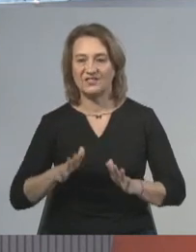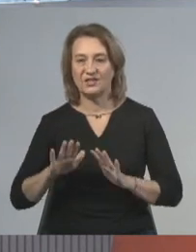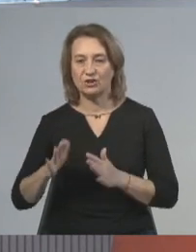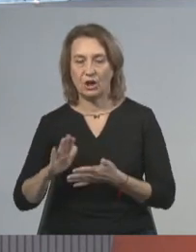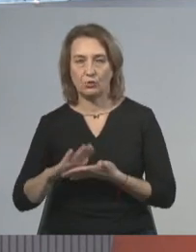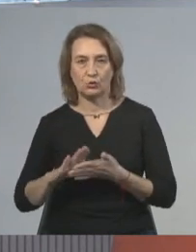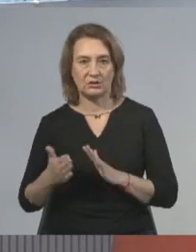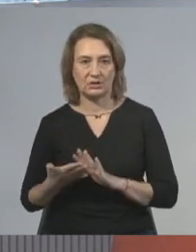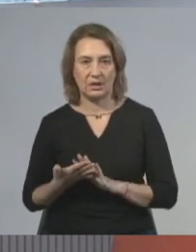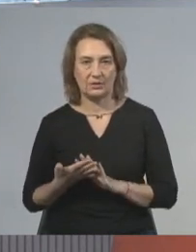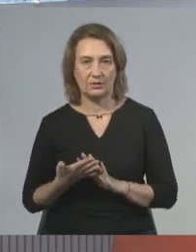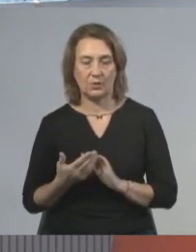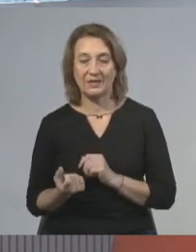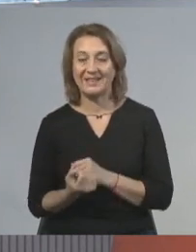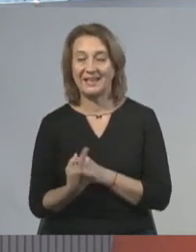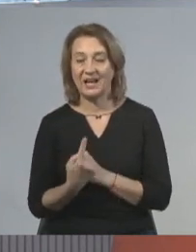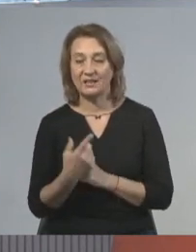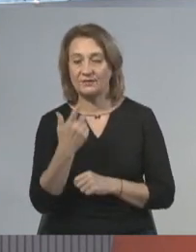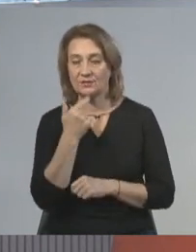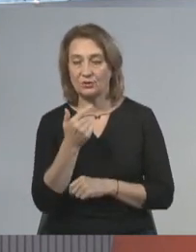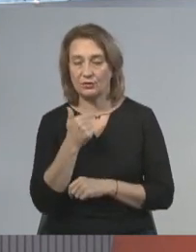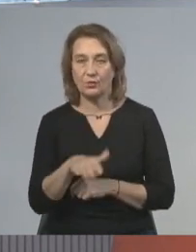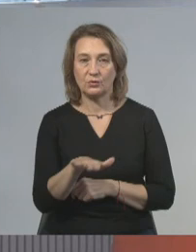state introduction